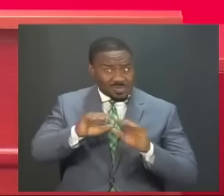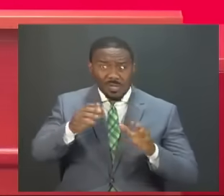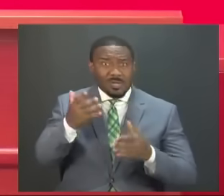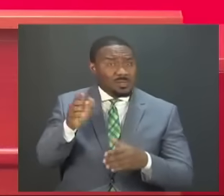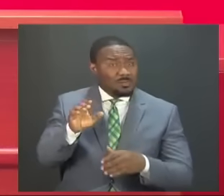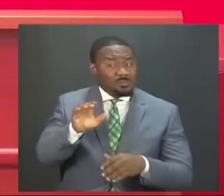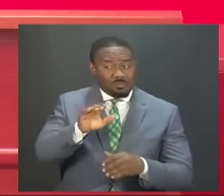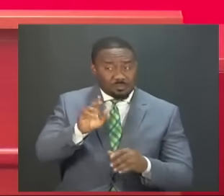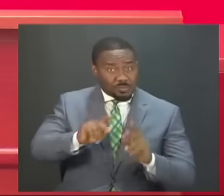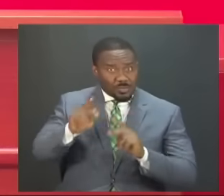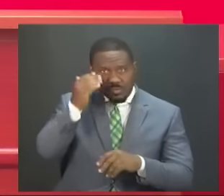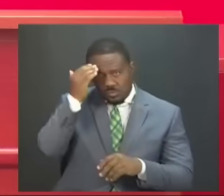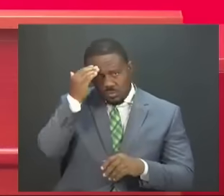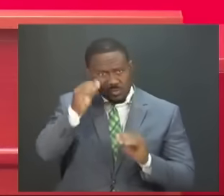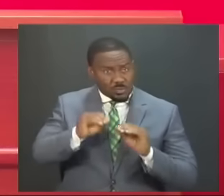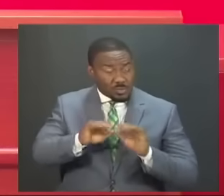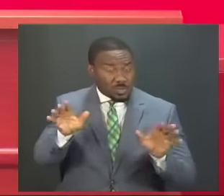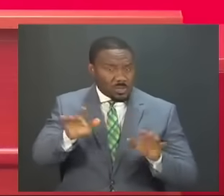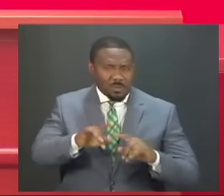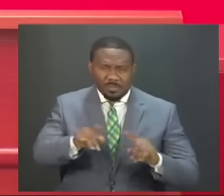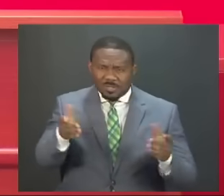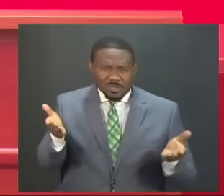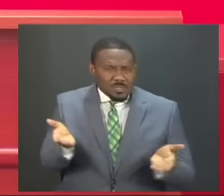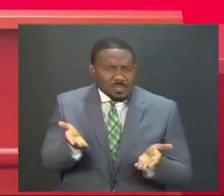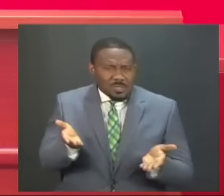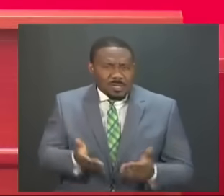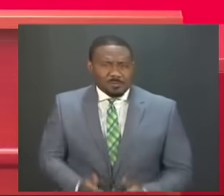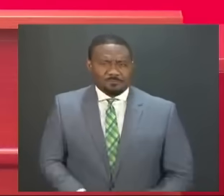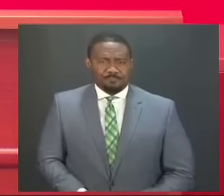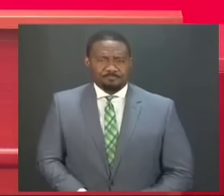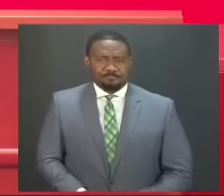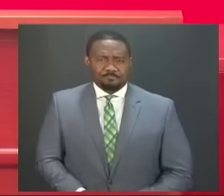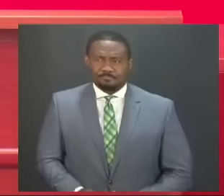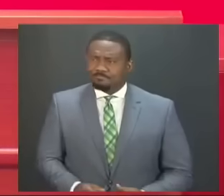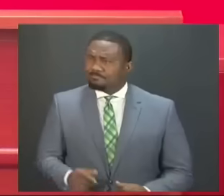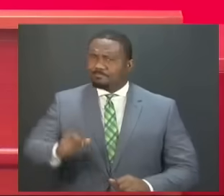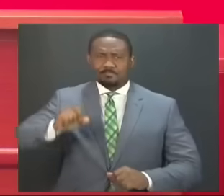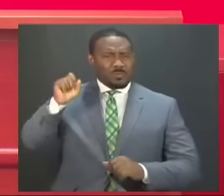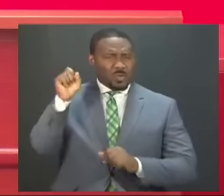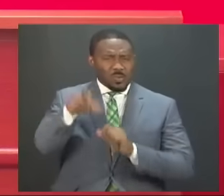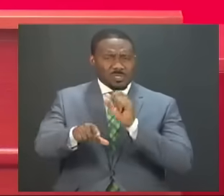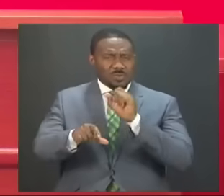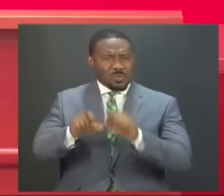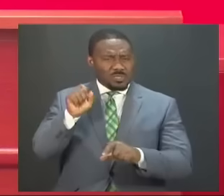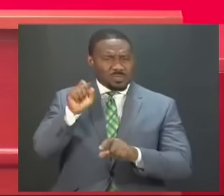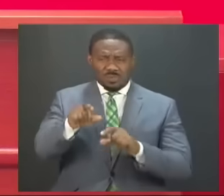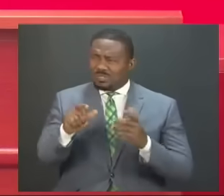Speaker, in this parliament, people ask all sorts of questions.